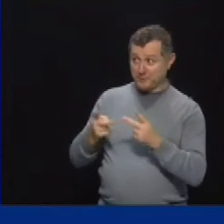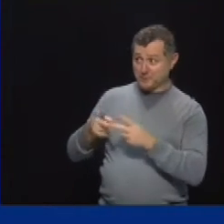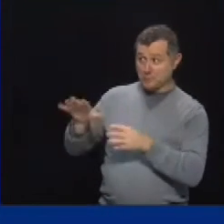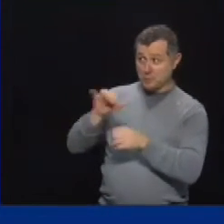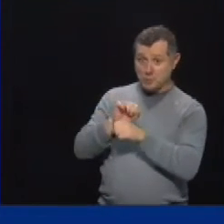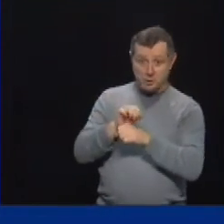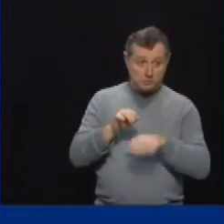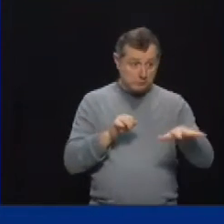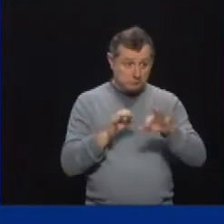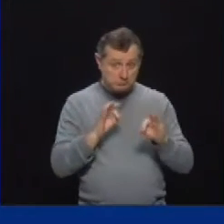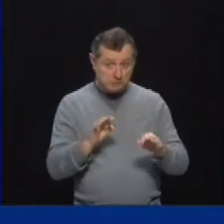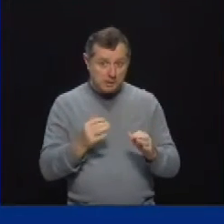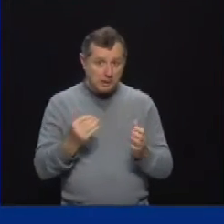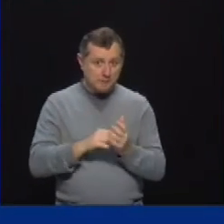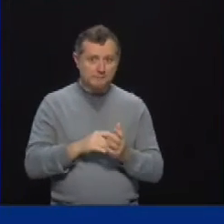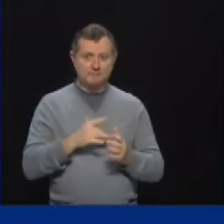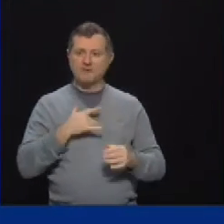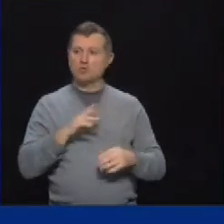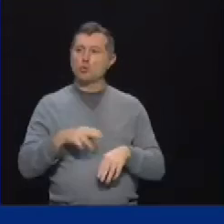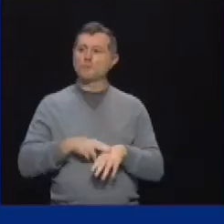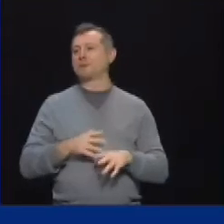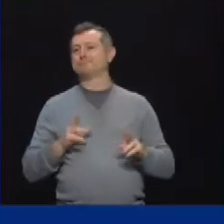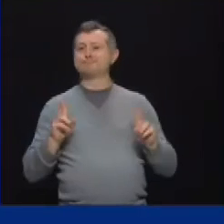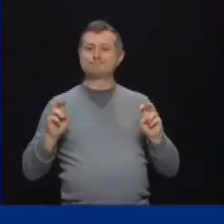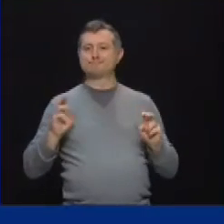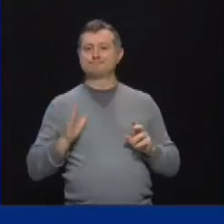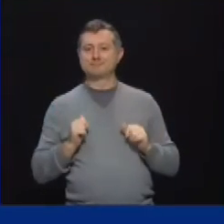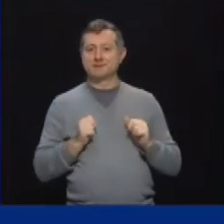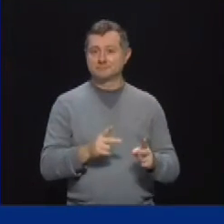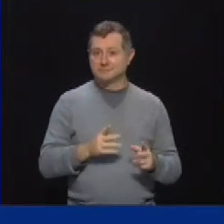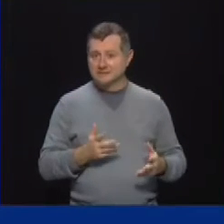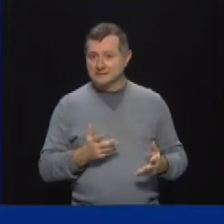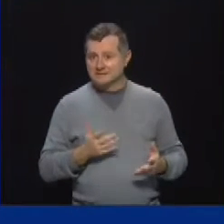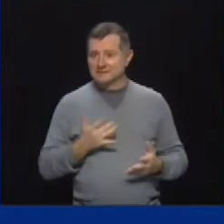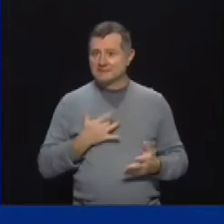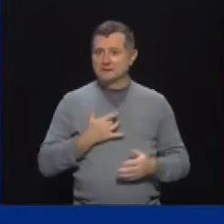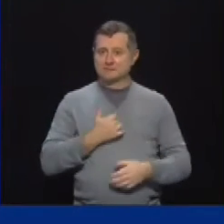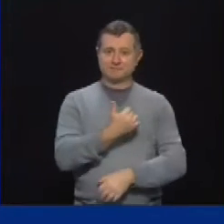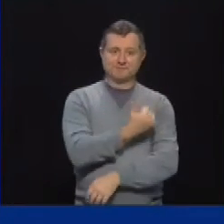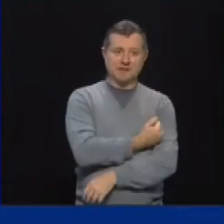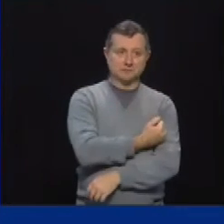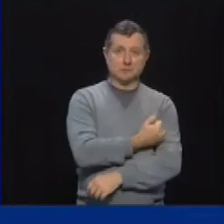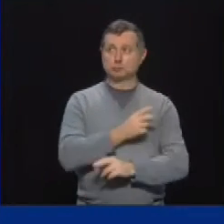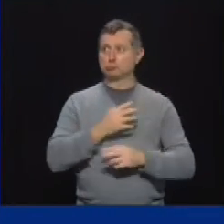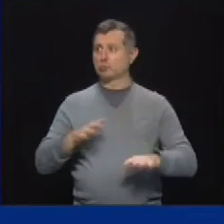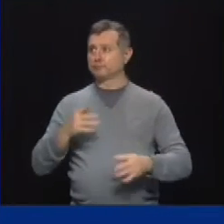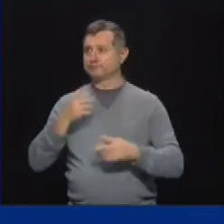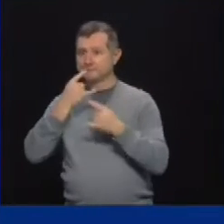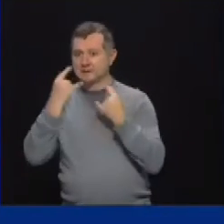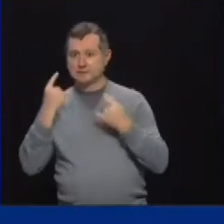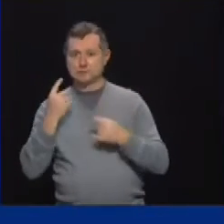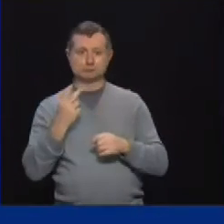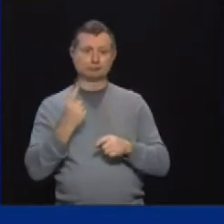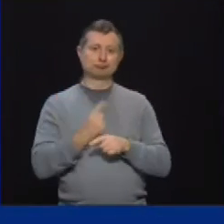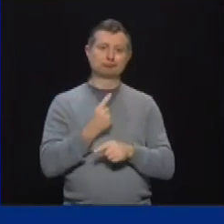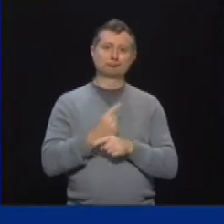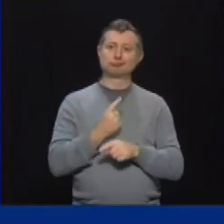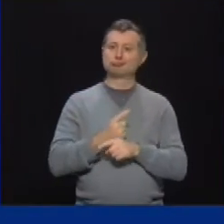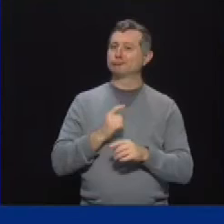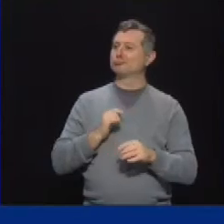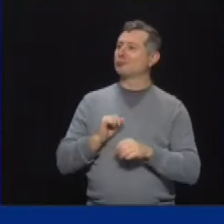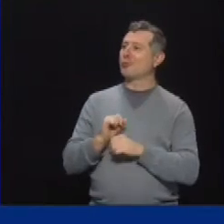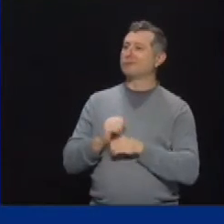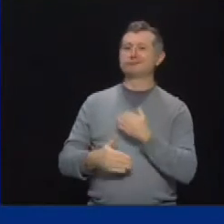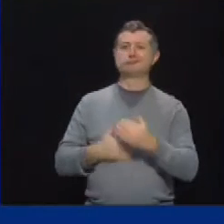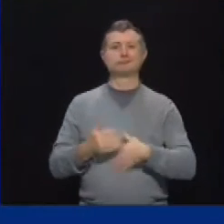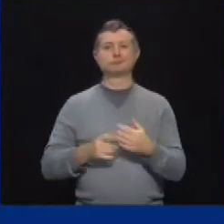resume some semblance of normalcy, you know, with the vaccination, with the mask, and with the proper protocols in place, because that's the only way